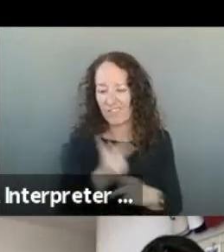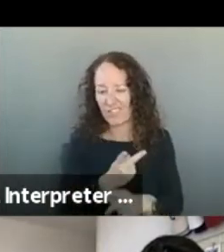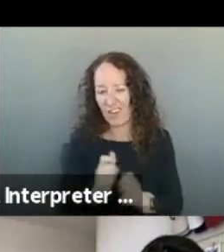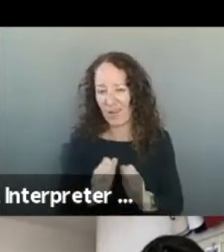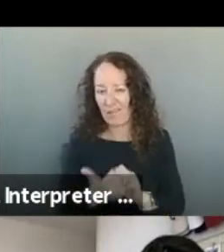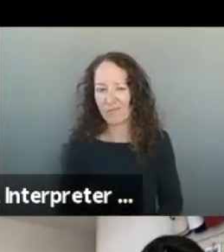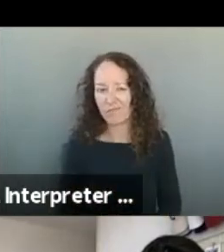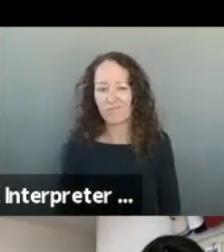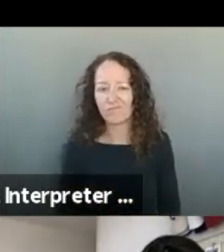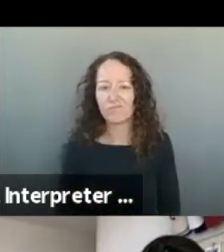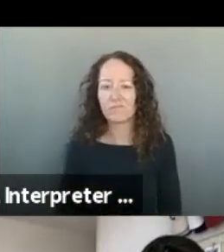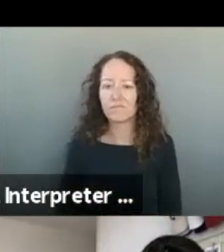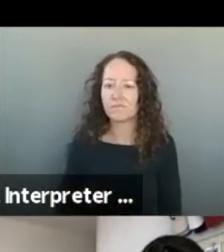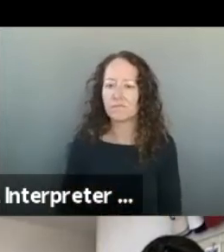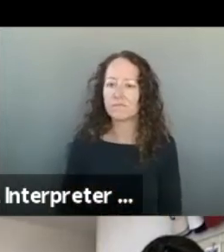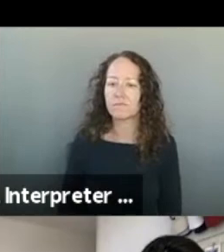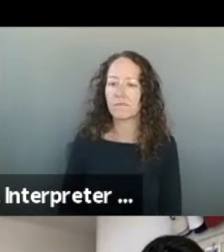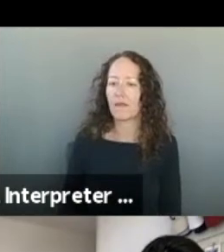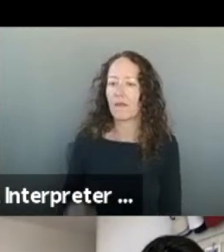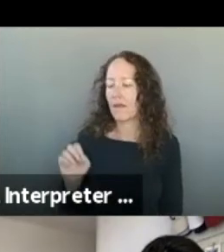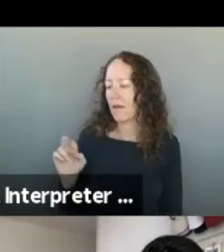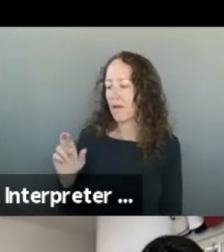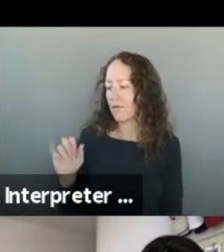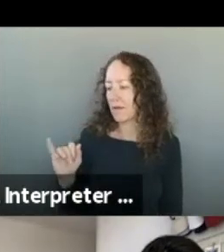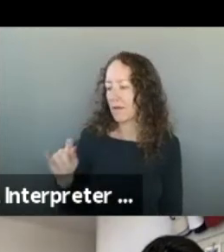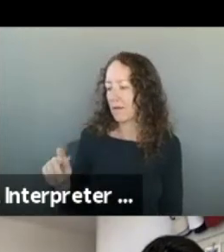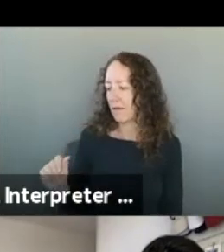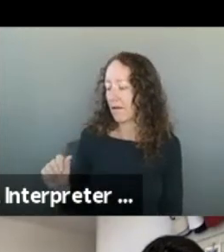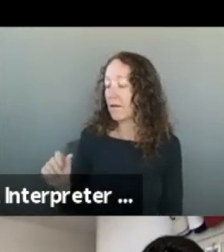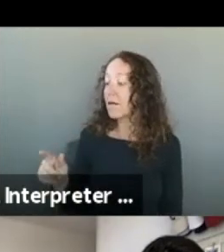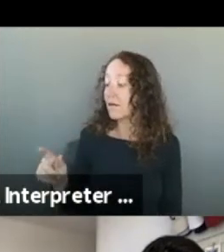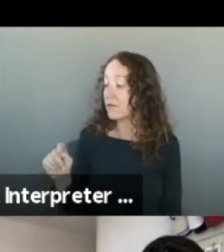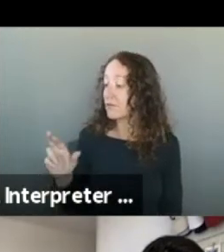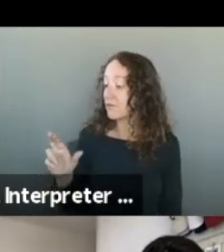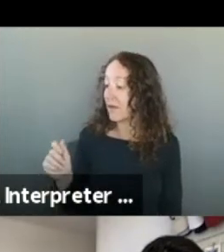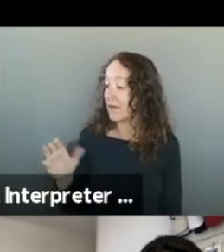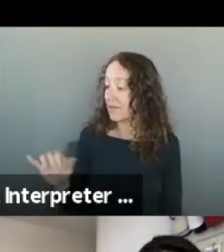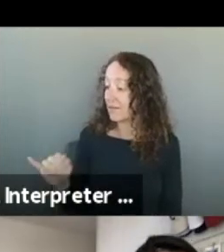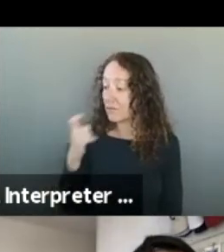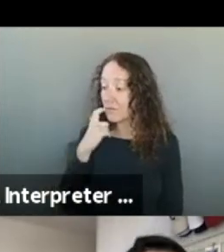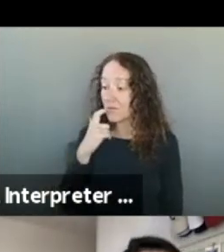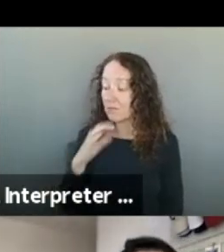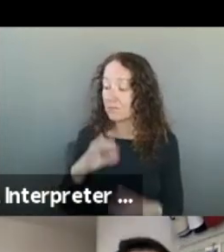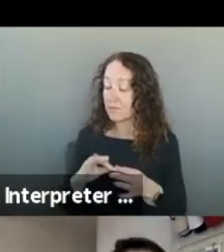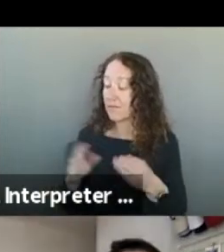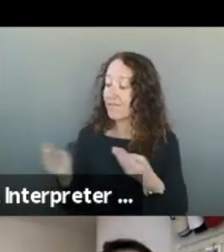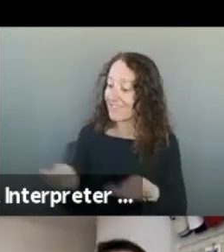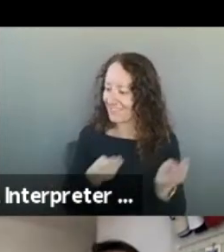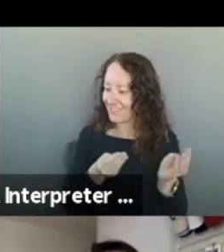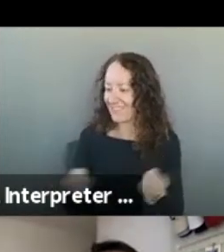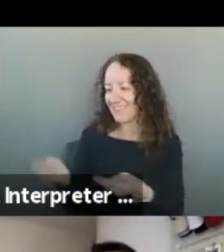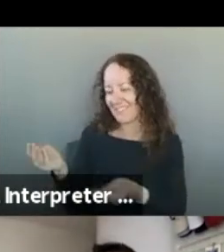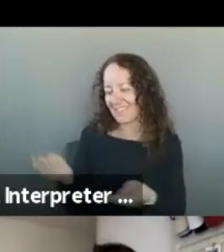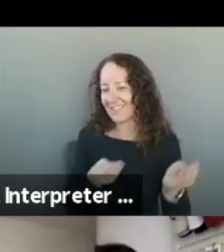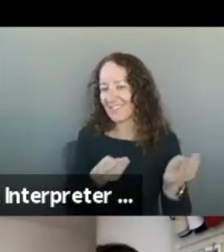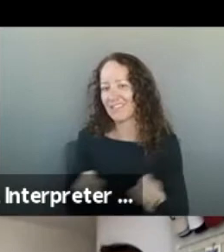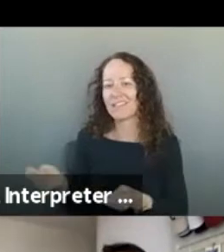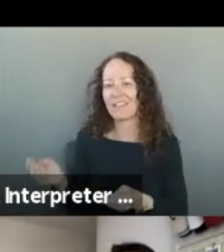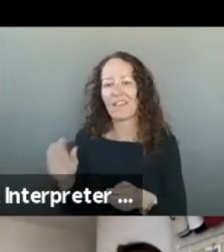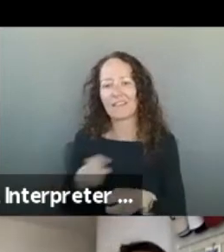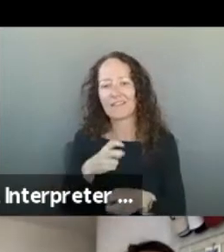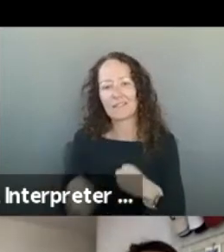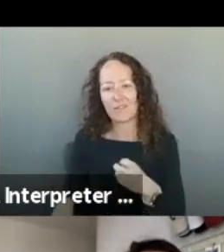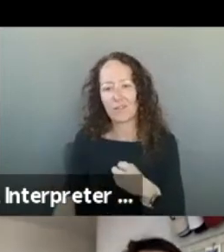Yeah, and I think, you know, something you just said, Tracy, keyword to me is facilitating, right? That's the difficult part of it.